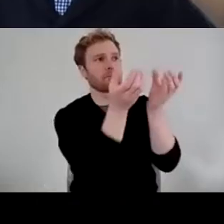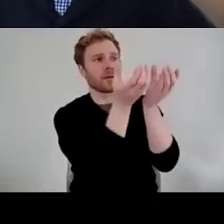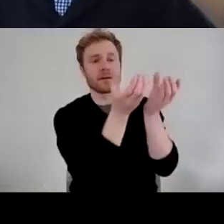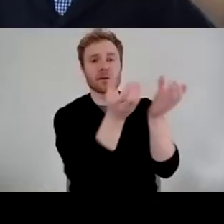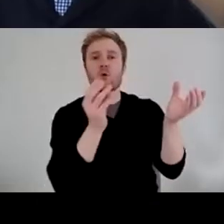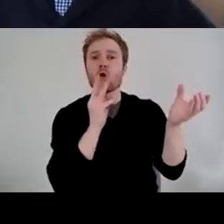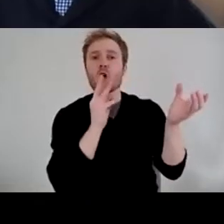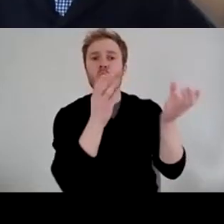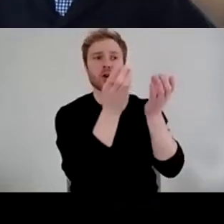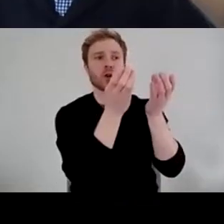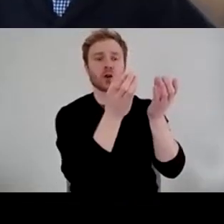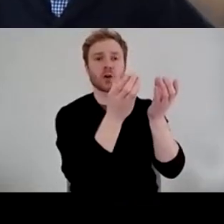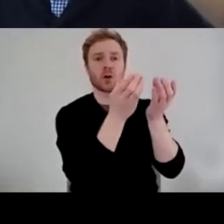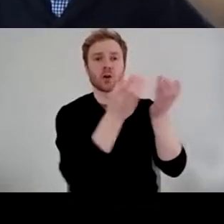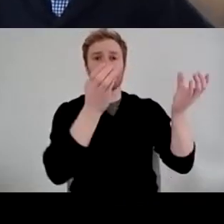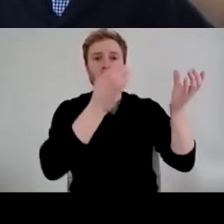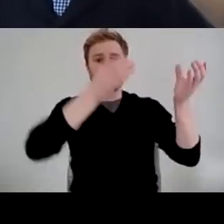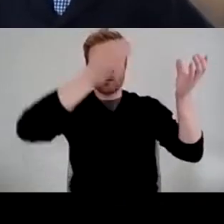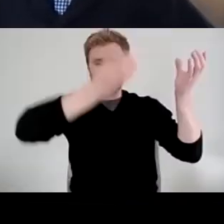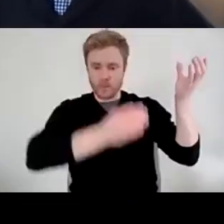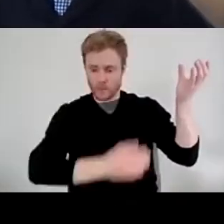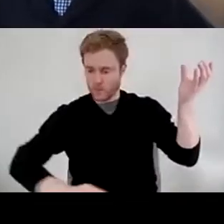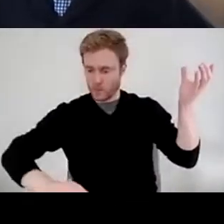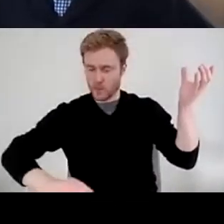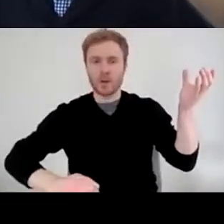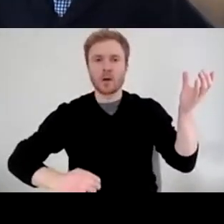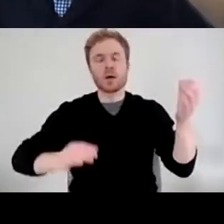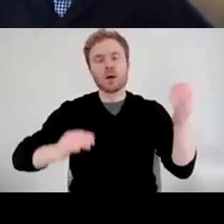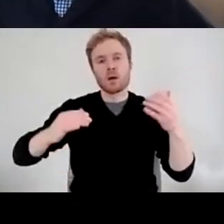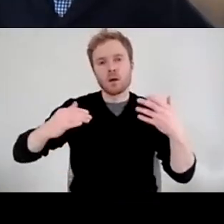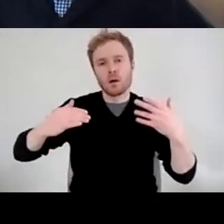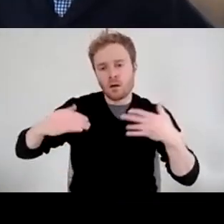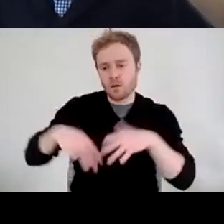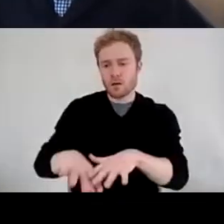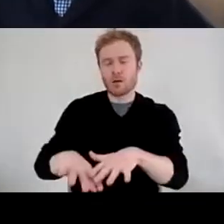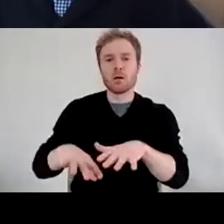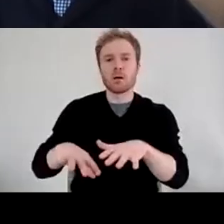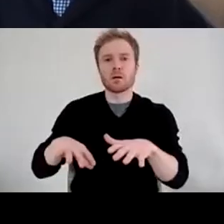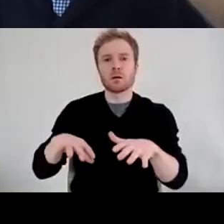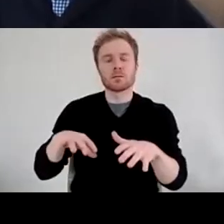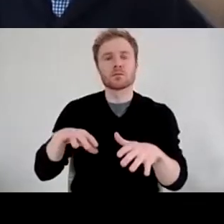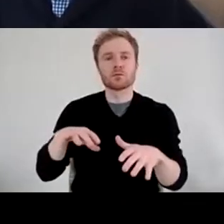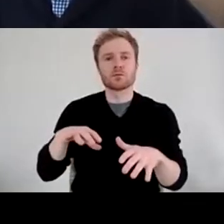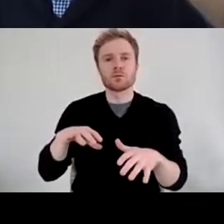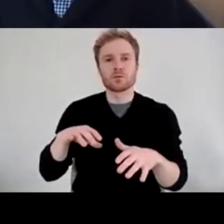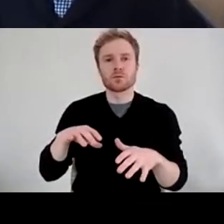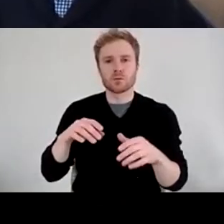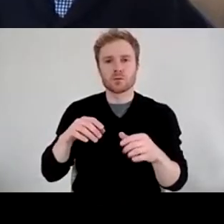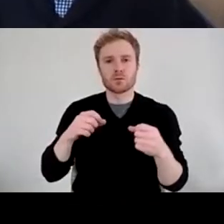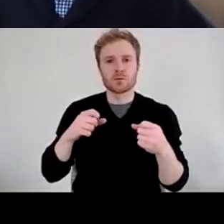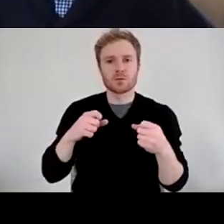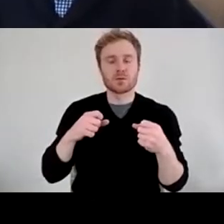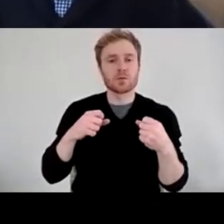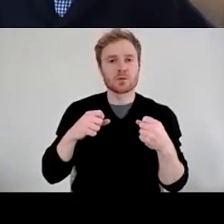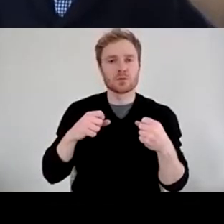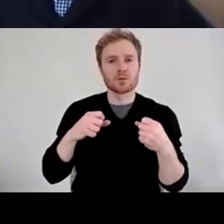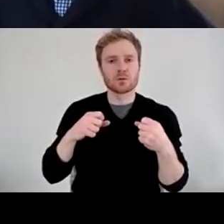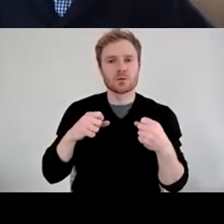everyone sees, and it's such a beautiful park, and it does have a green infrastructure component to it. But to really make it work